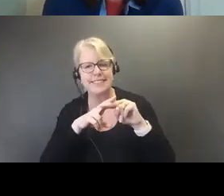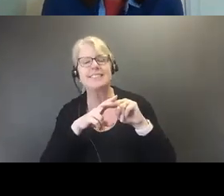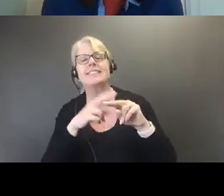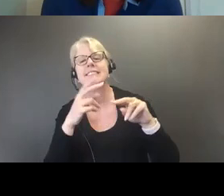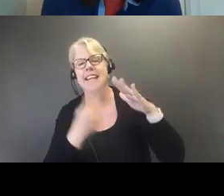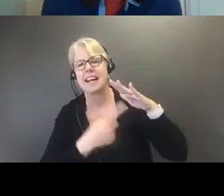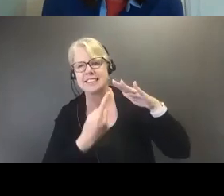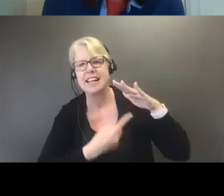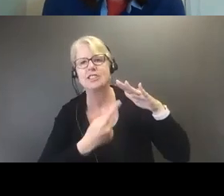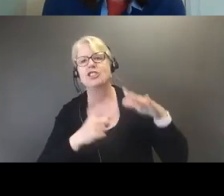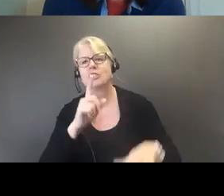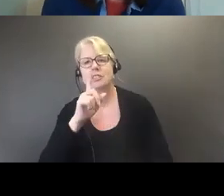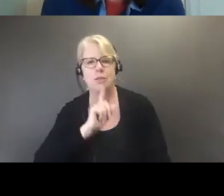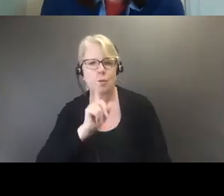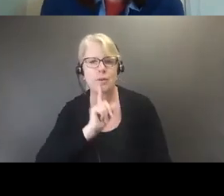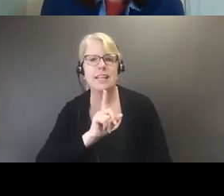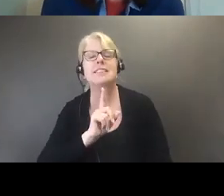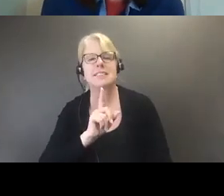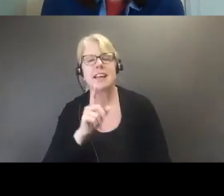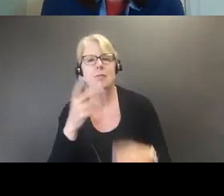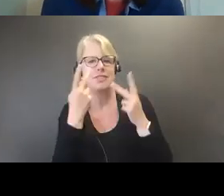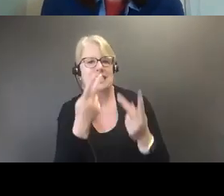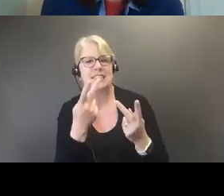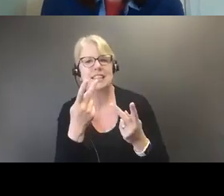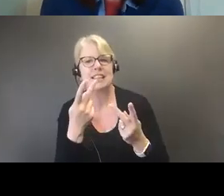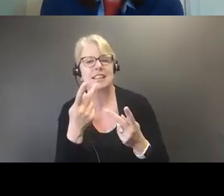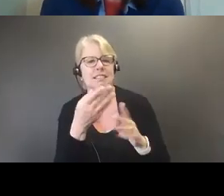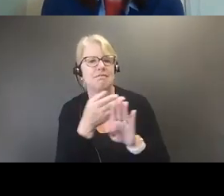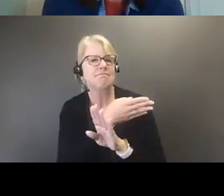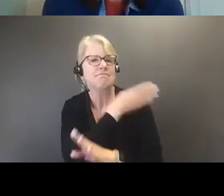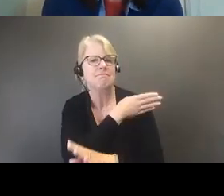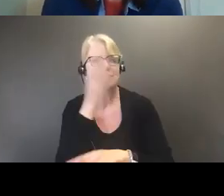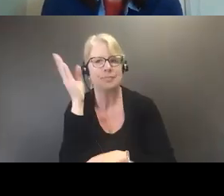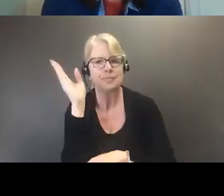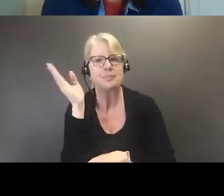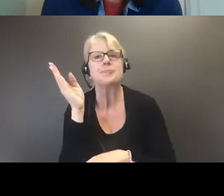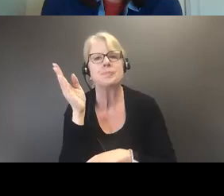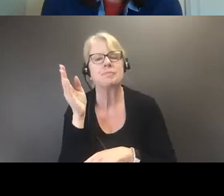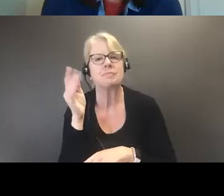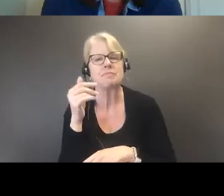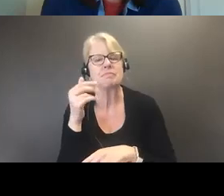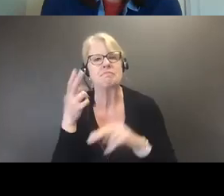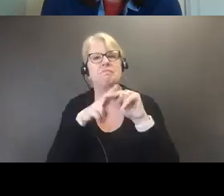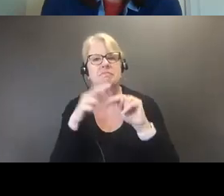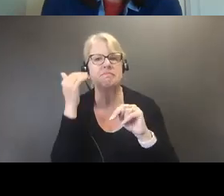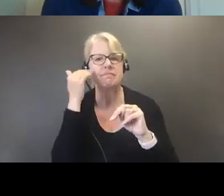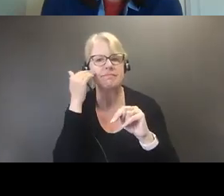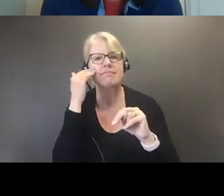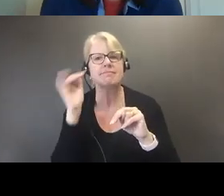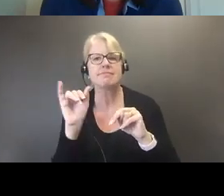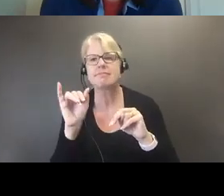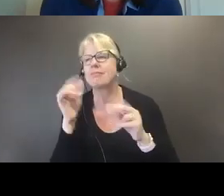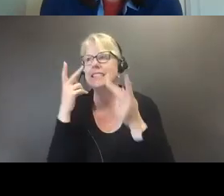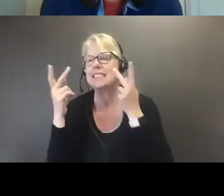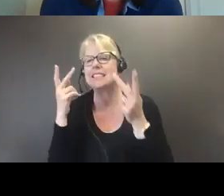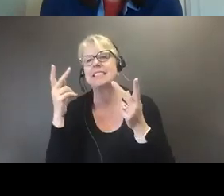loneliness, and as we saw earlier, and as we, have become quite aware in mainstream media,